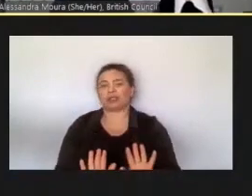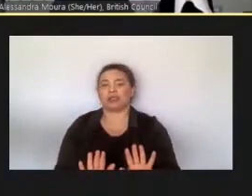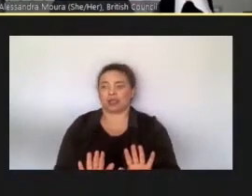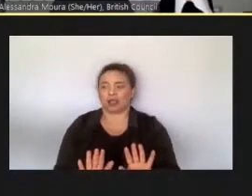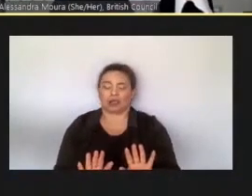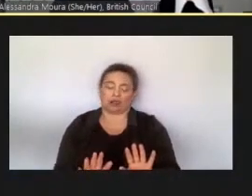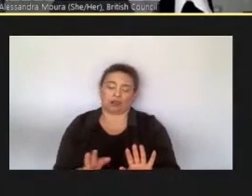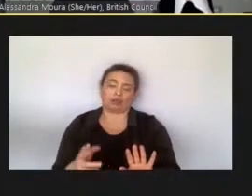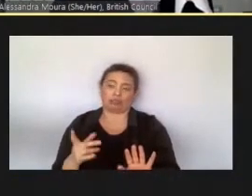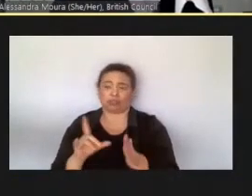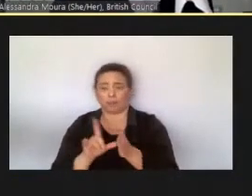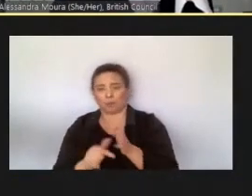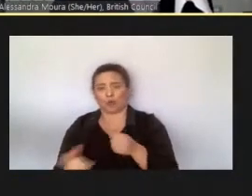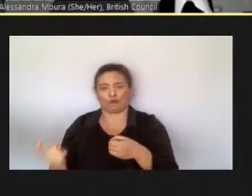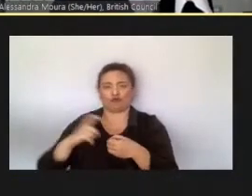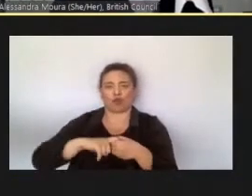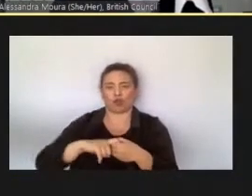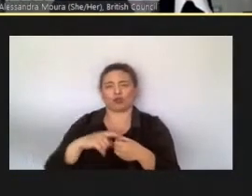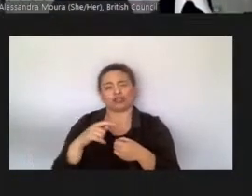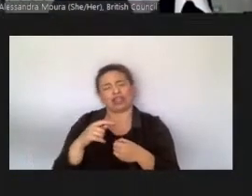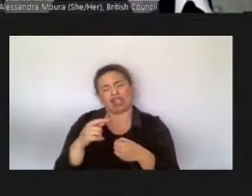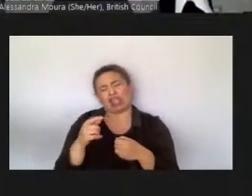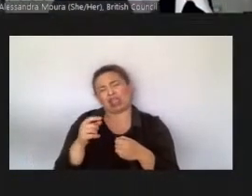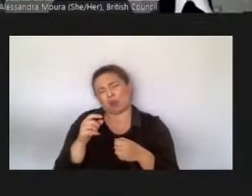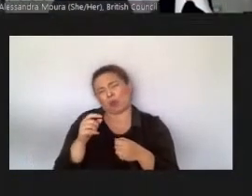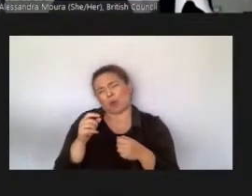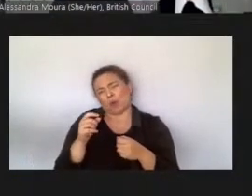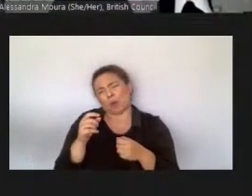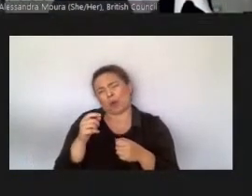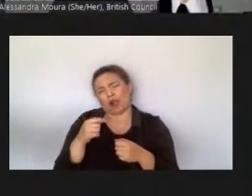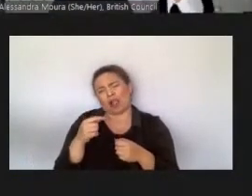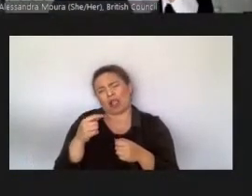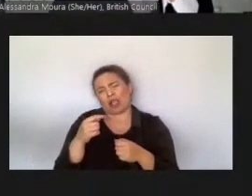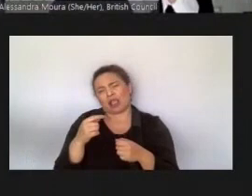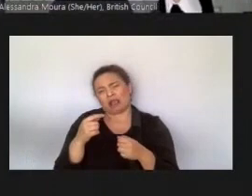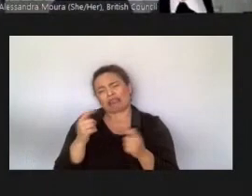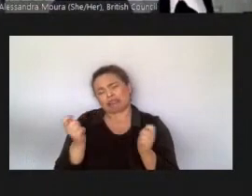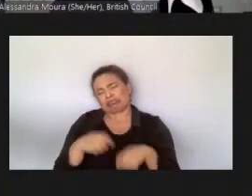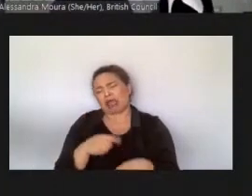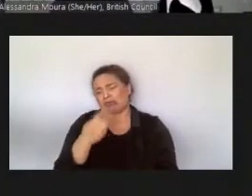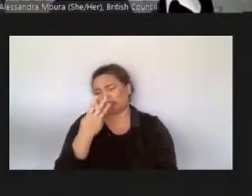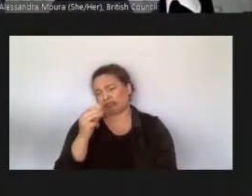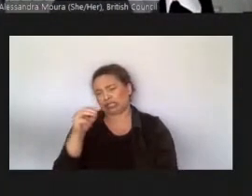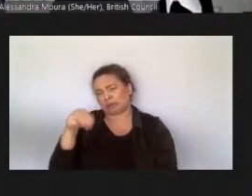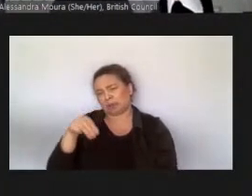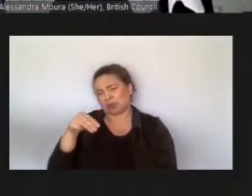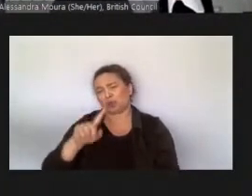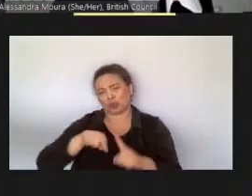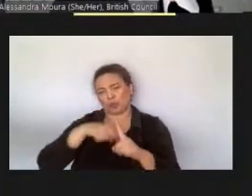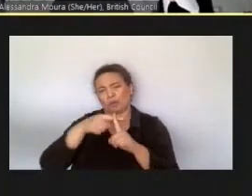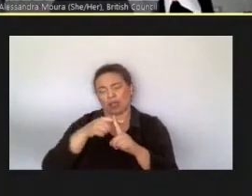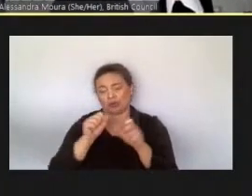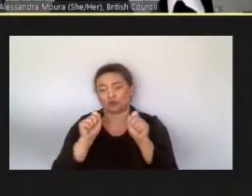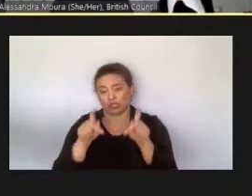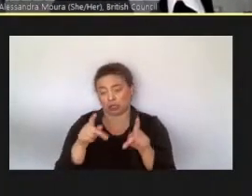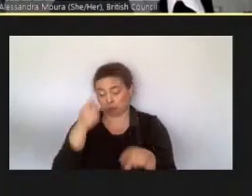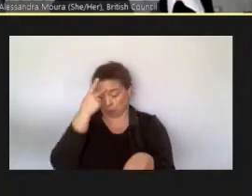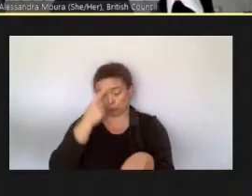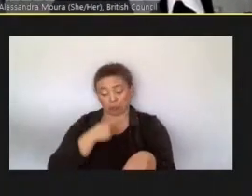later. 30 minutes is good? That's good for me if it's good for you and everyone else. Yeah, it's